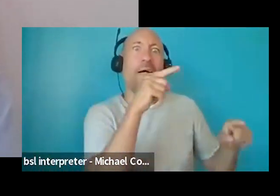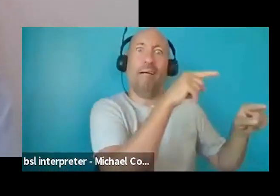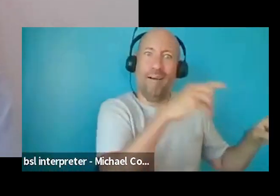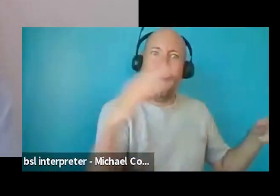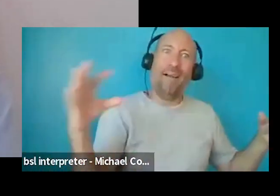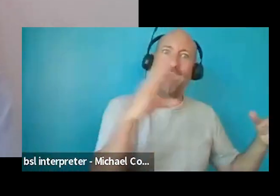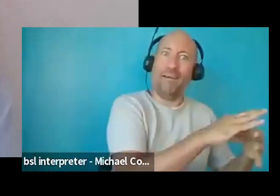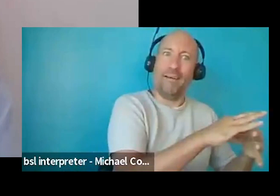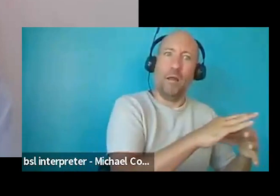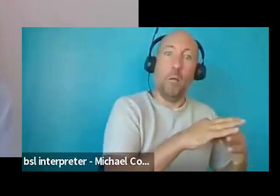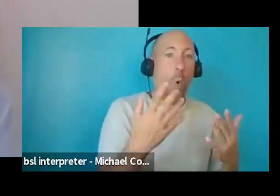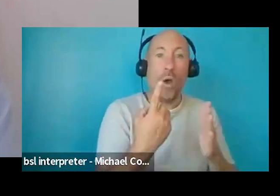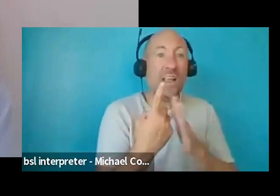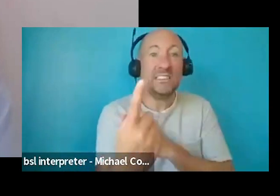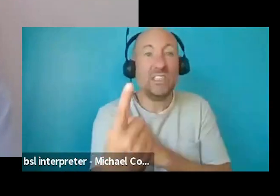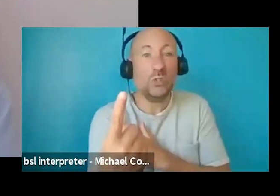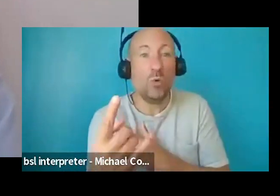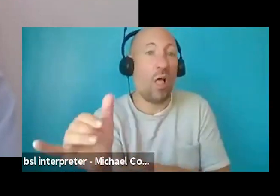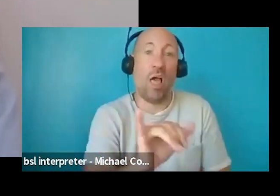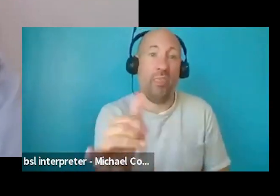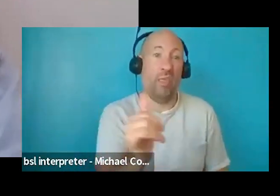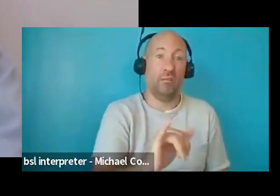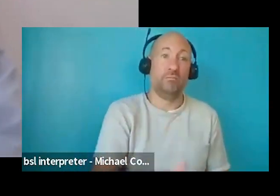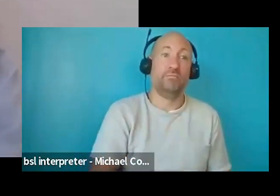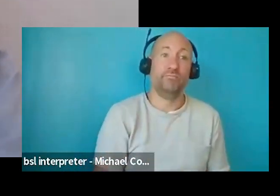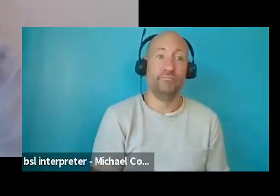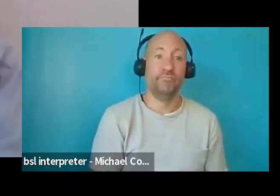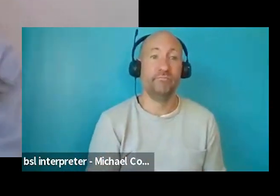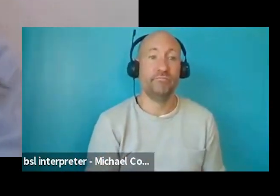is also absolutely okay.